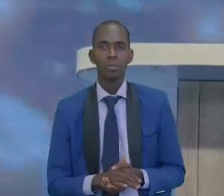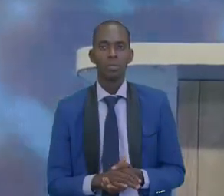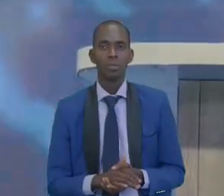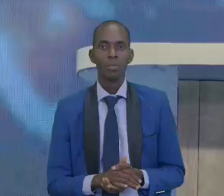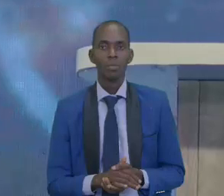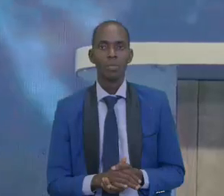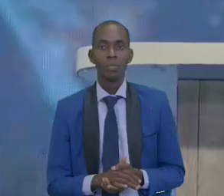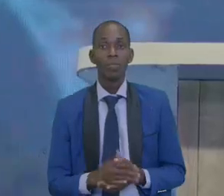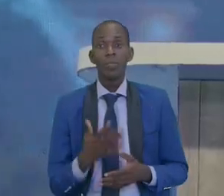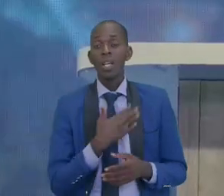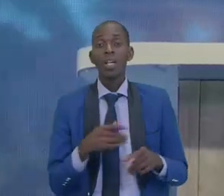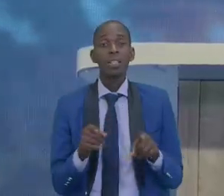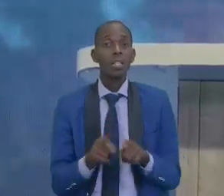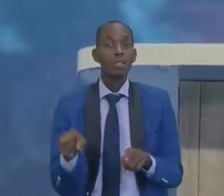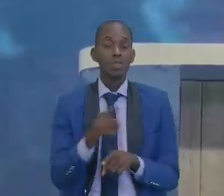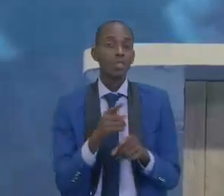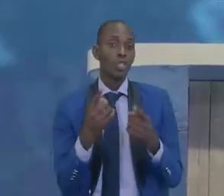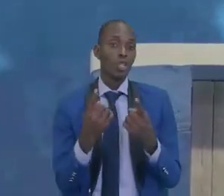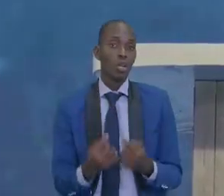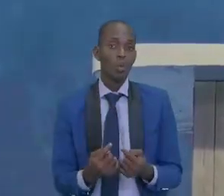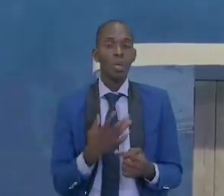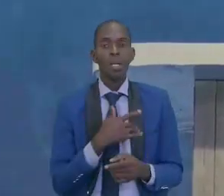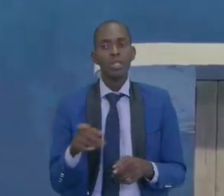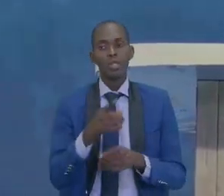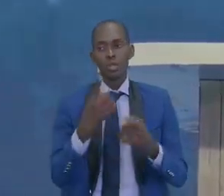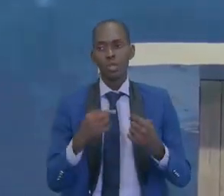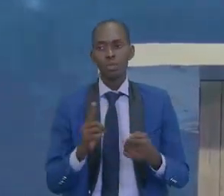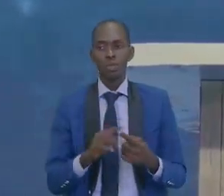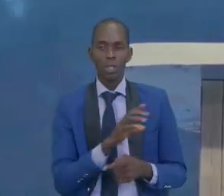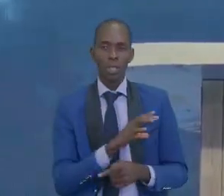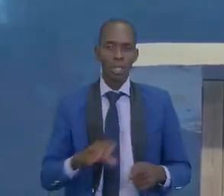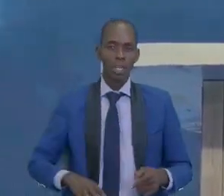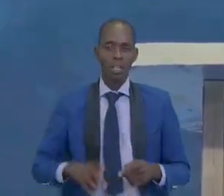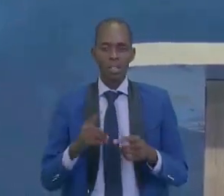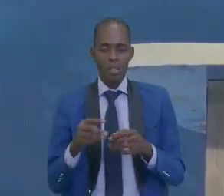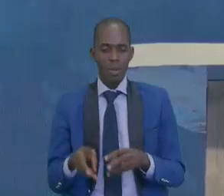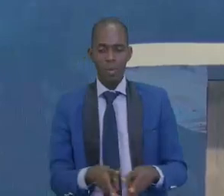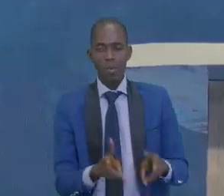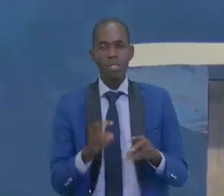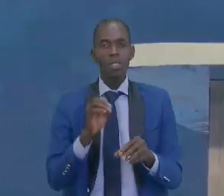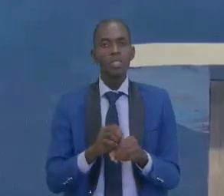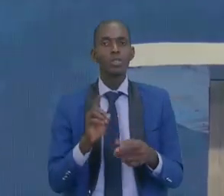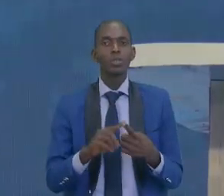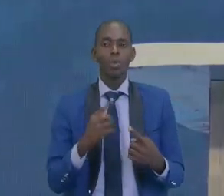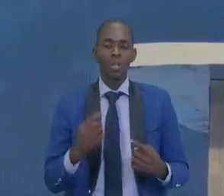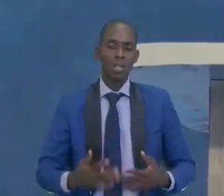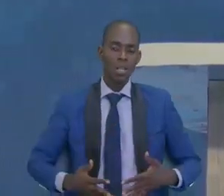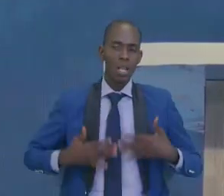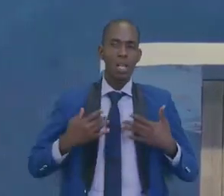And as you come, and you come to Christ, the way into life eternal,